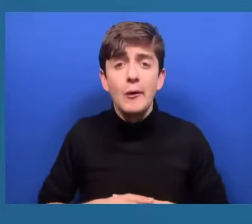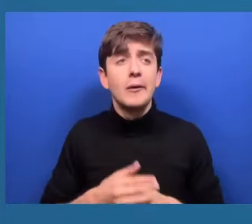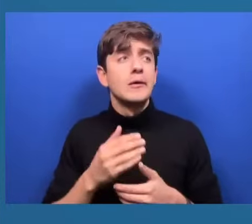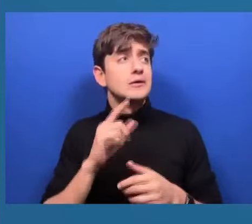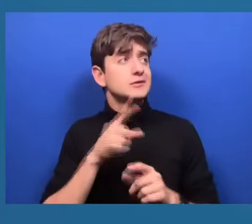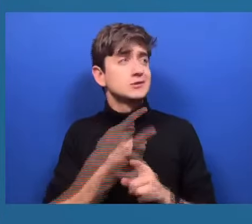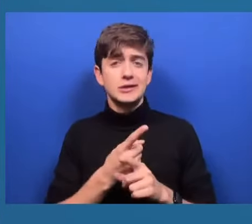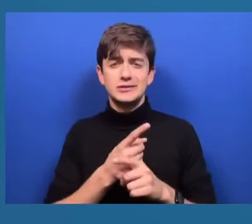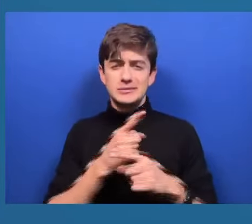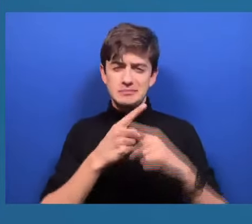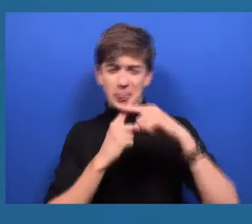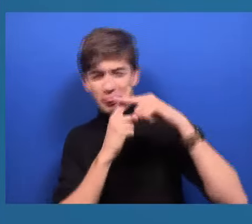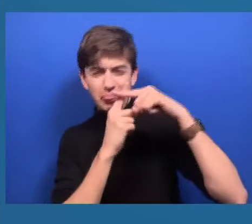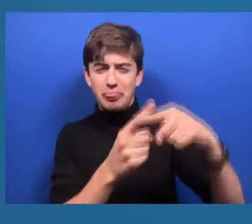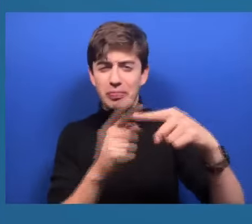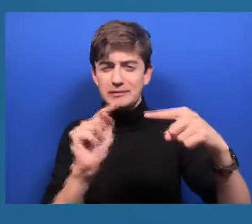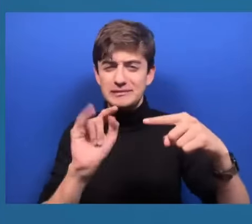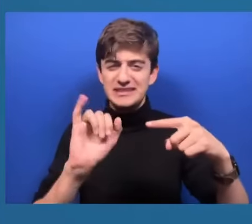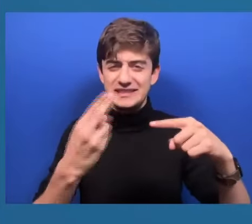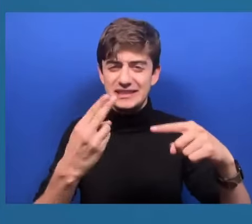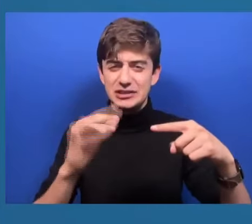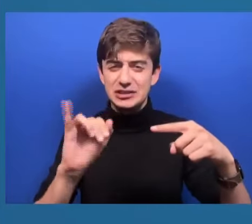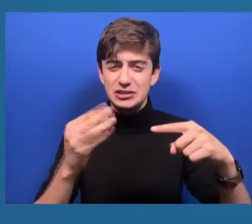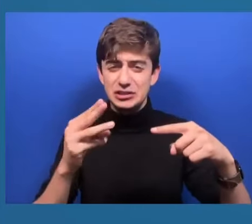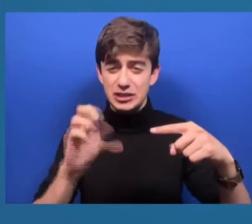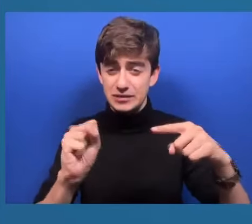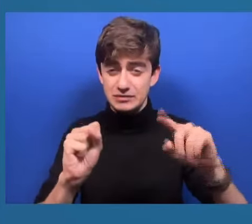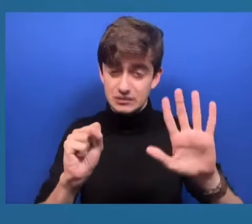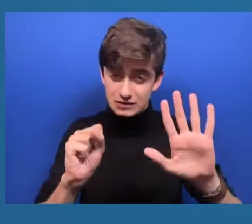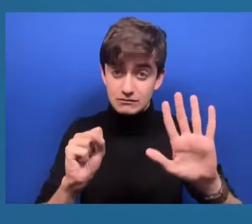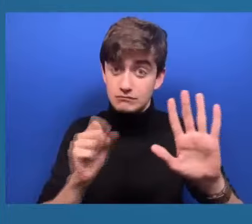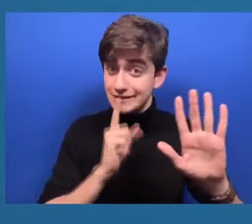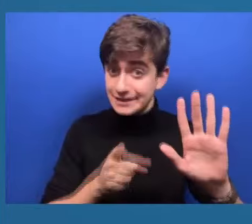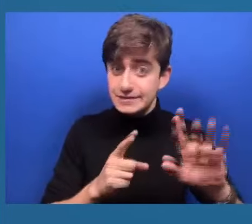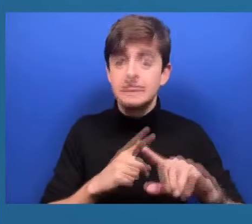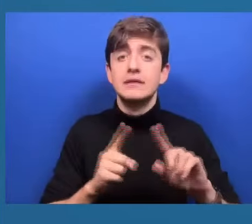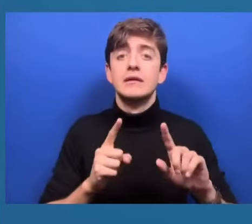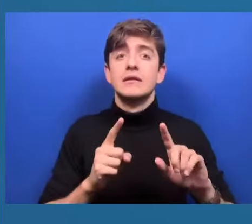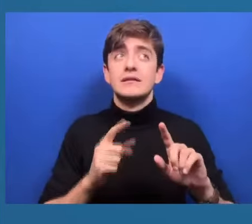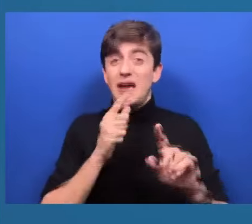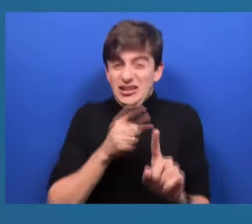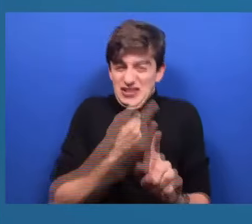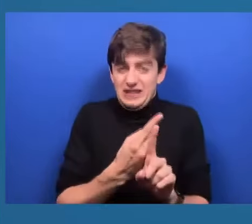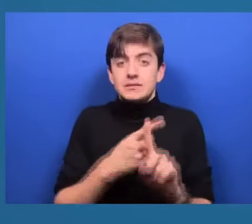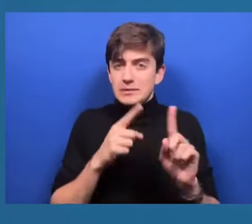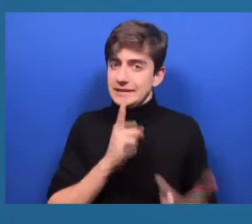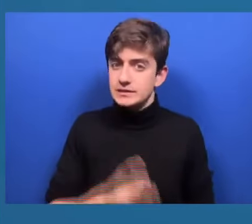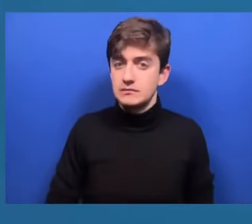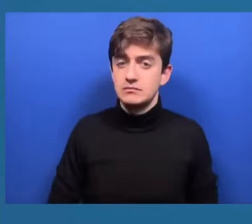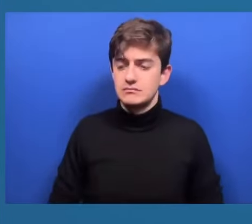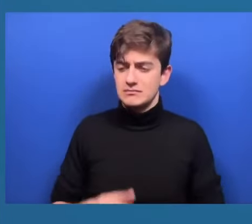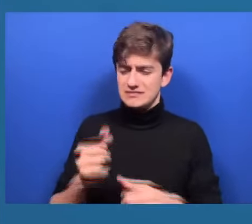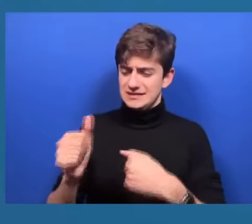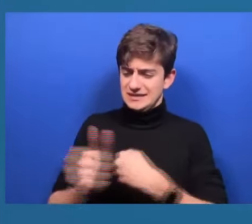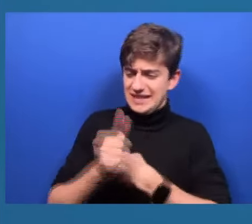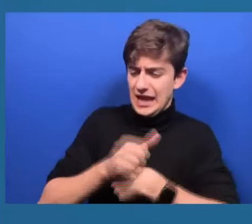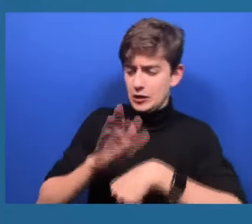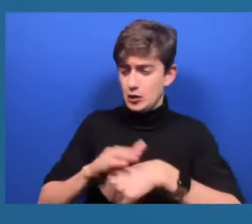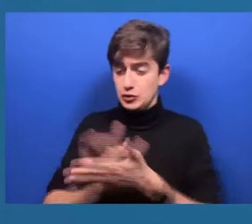on Tish James, but it is. This is not just an attack on New York, and it